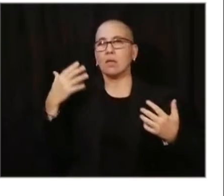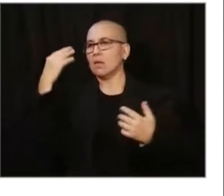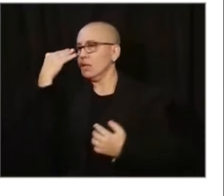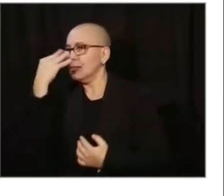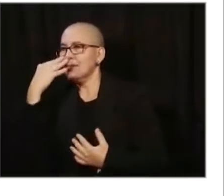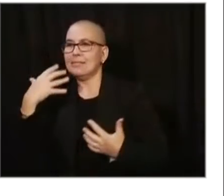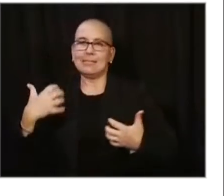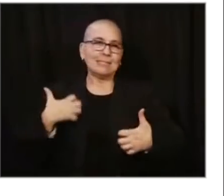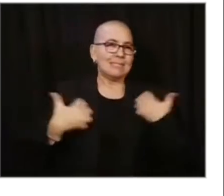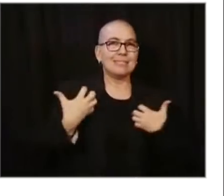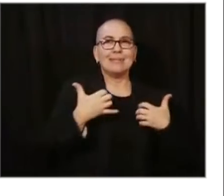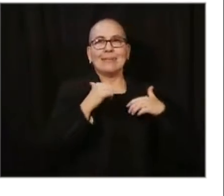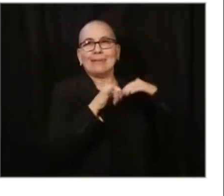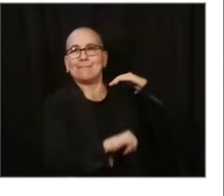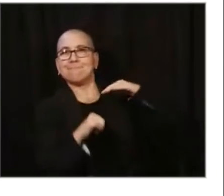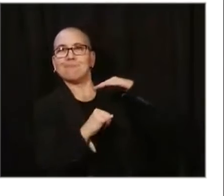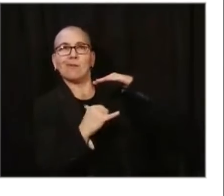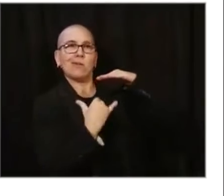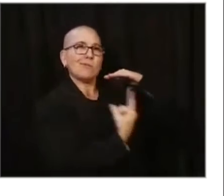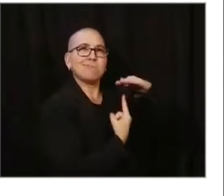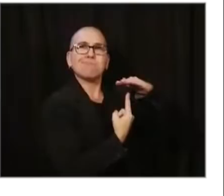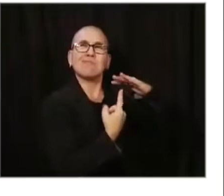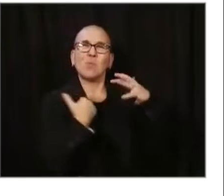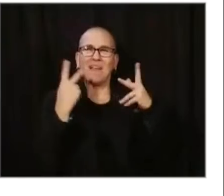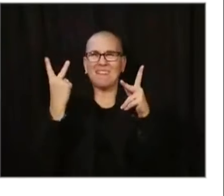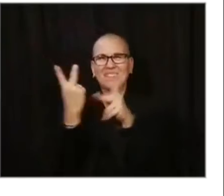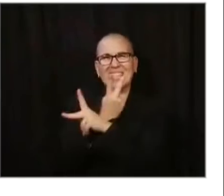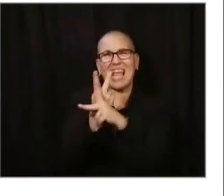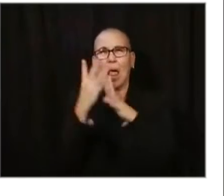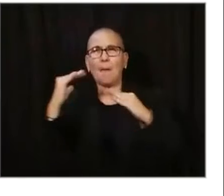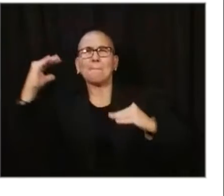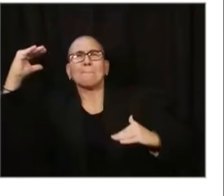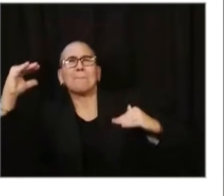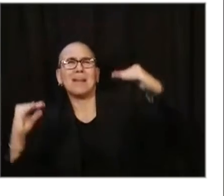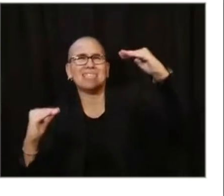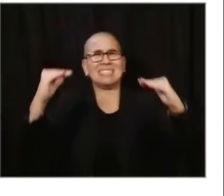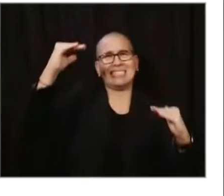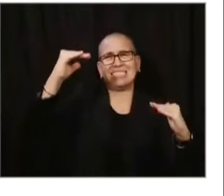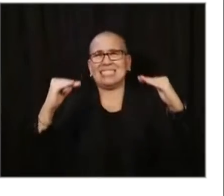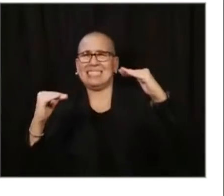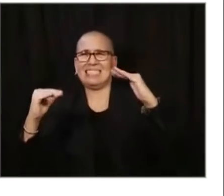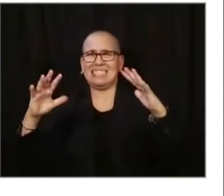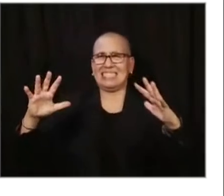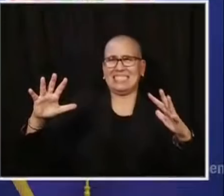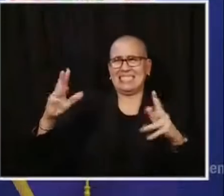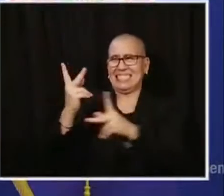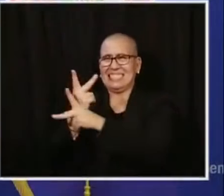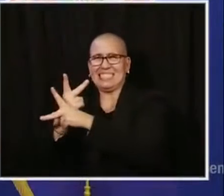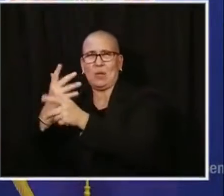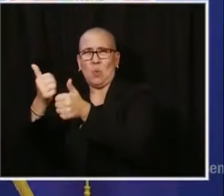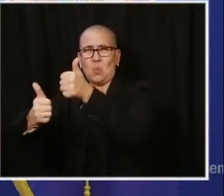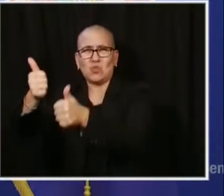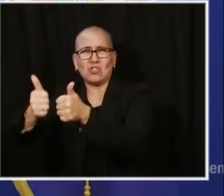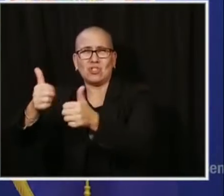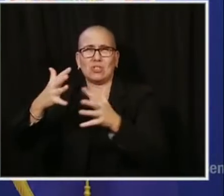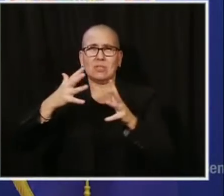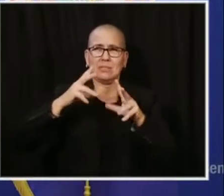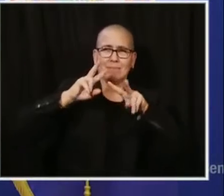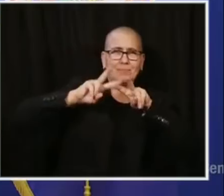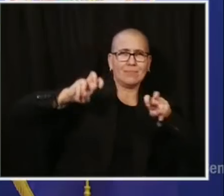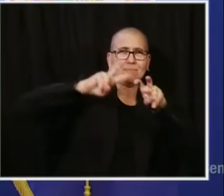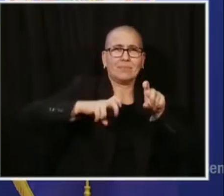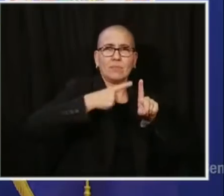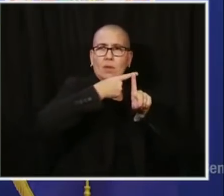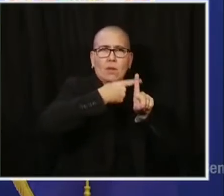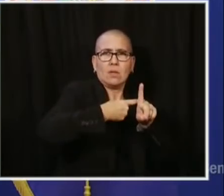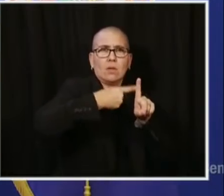way that allowed us to find some way of sustainability. Now, for a lot of months, Minnesota was able to do that.